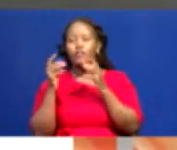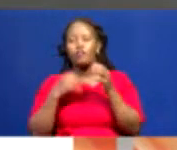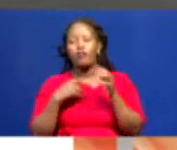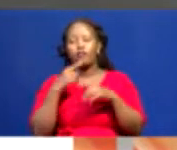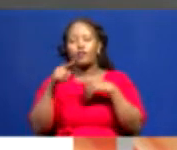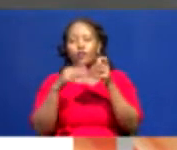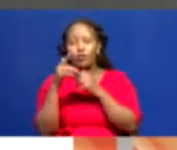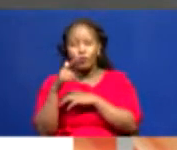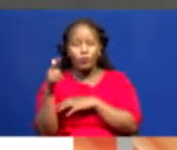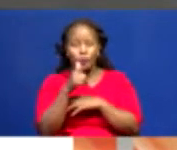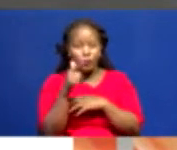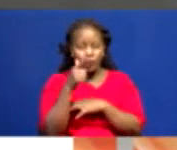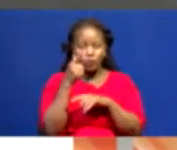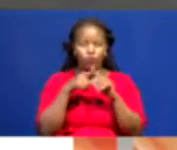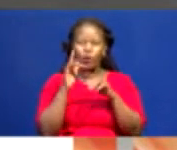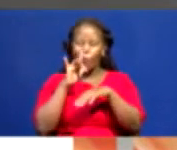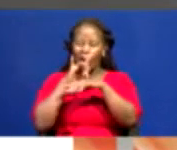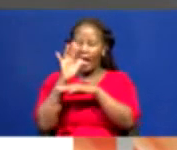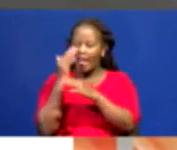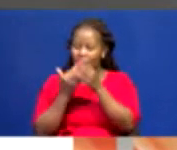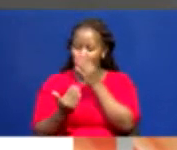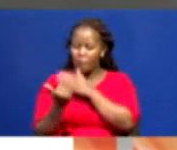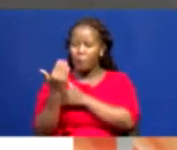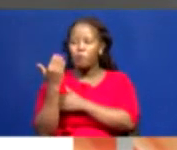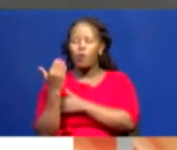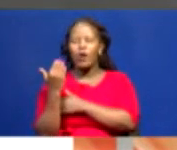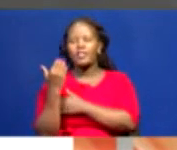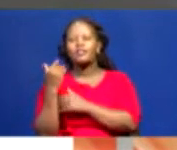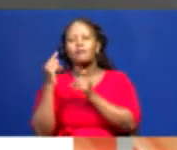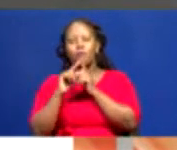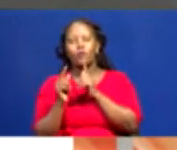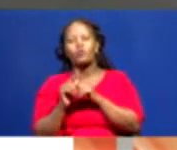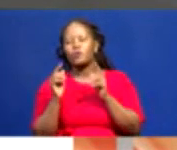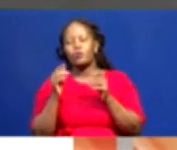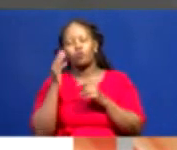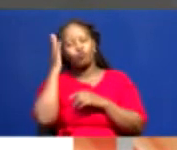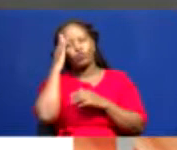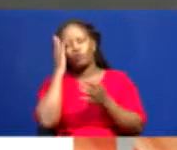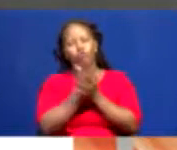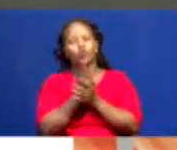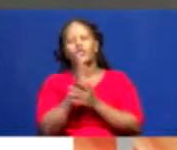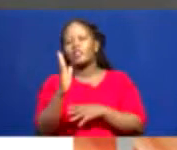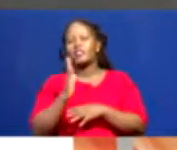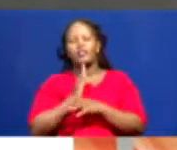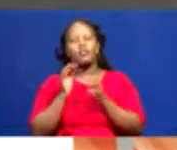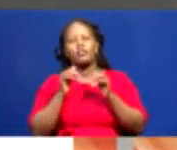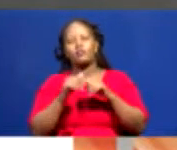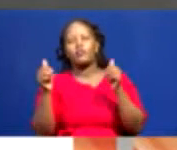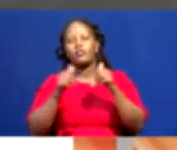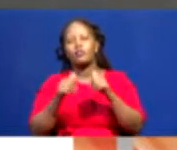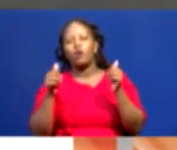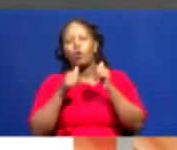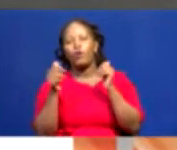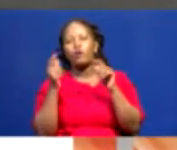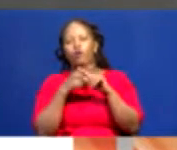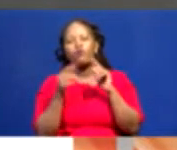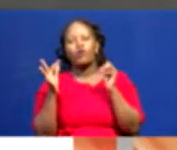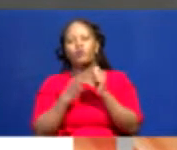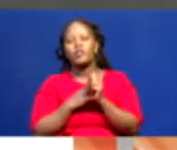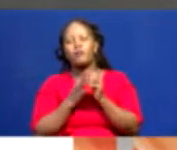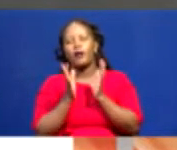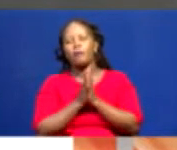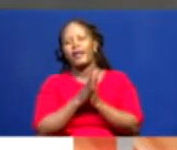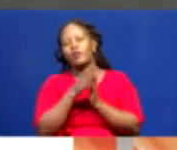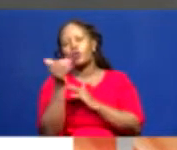in the area since the early morning hours. And we can say security has been heightened not only in Kibra, but also in other